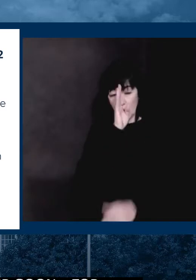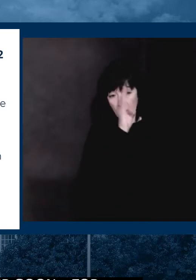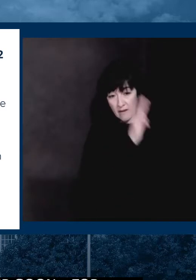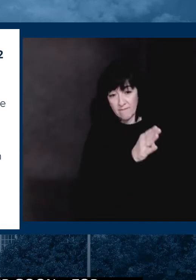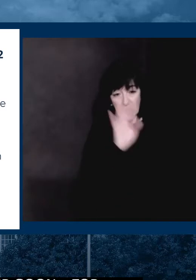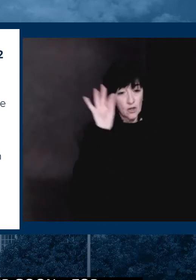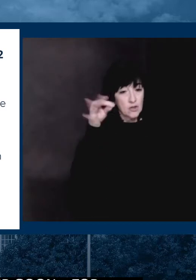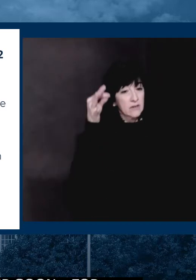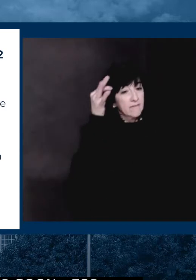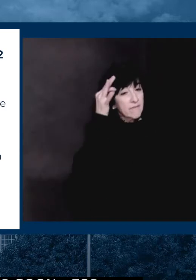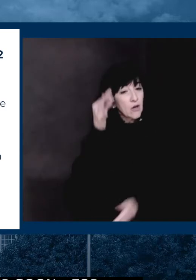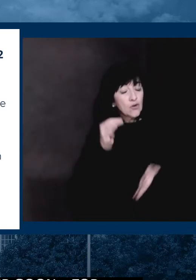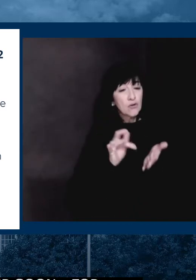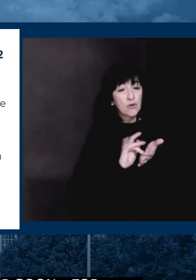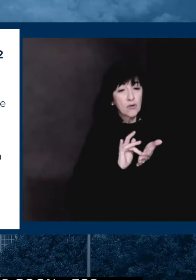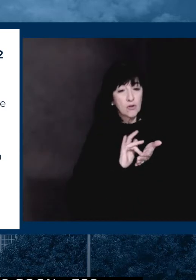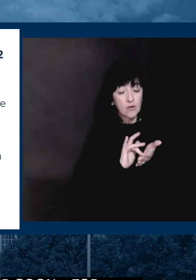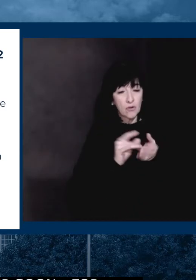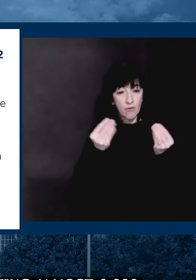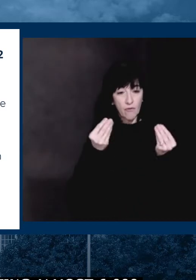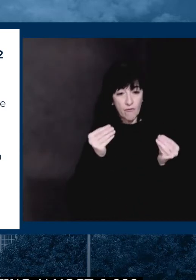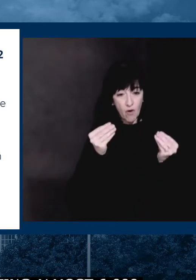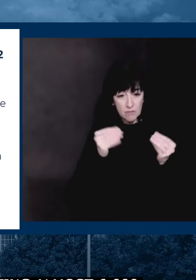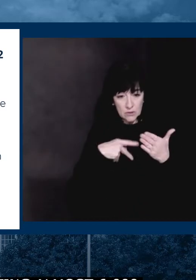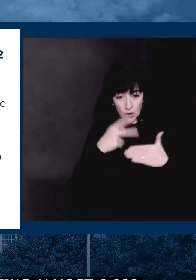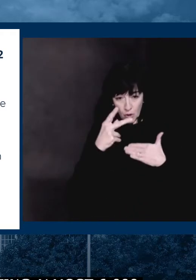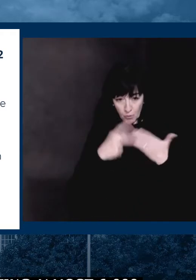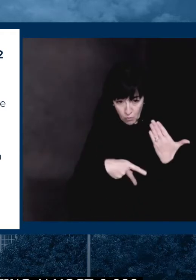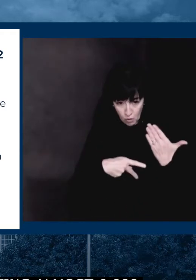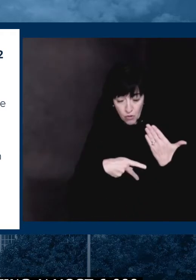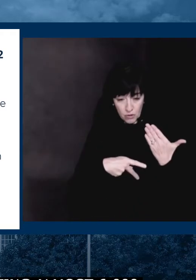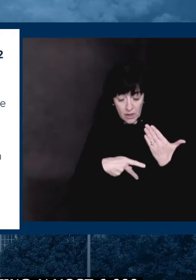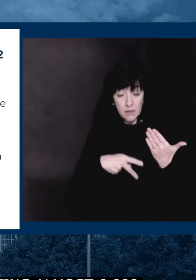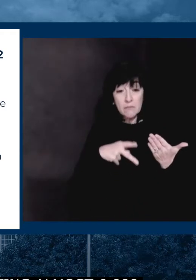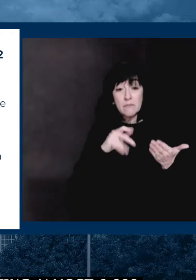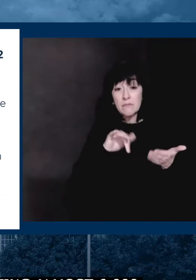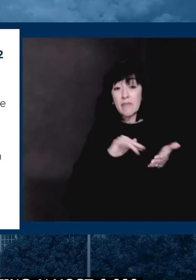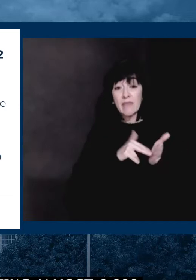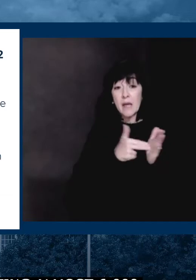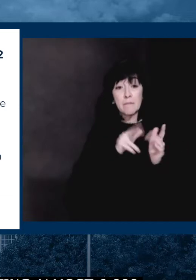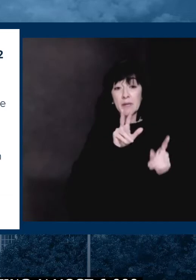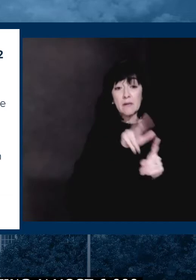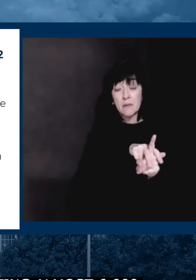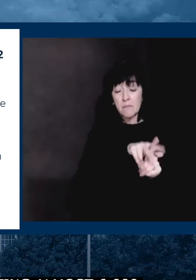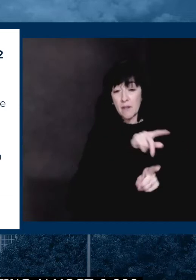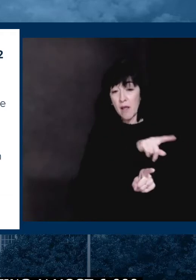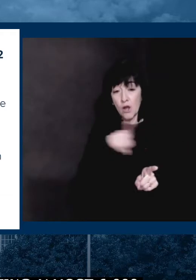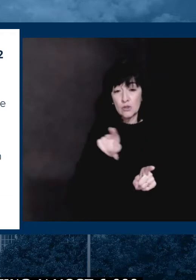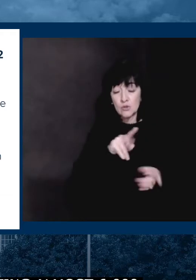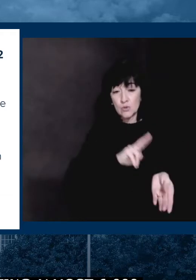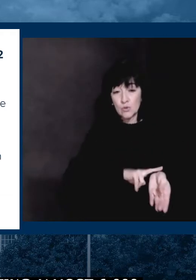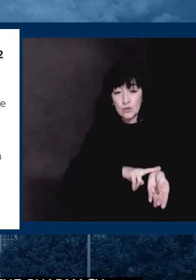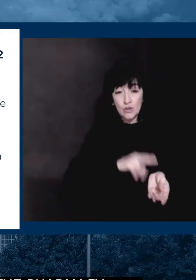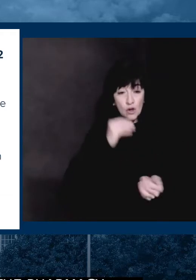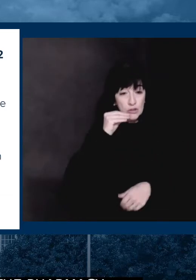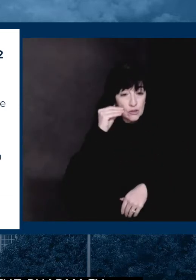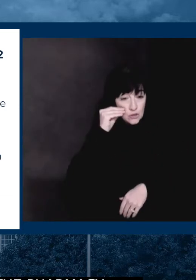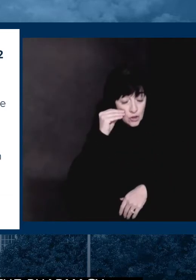who are either working or are residents in long-term care facilities. We're also